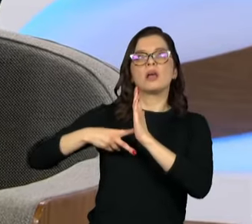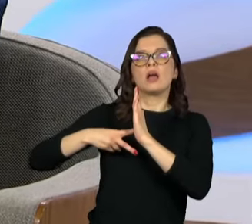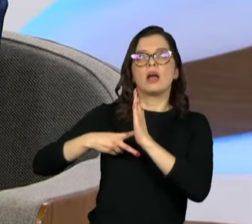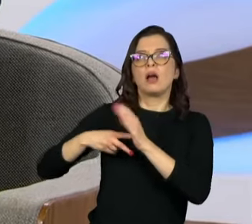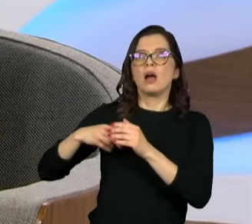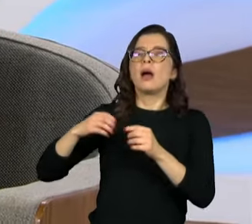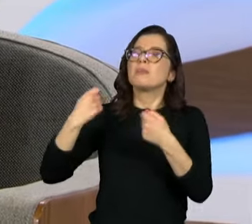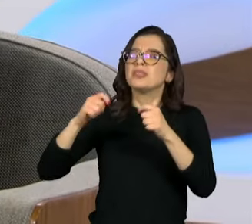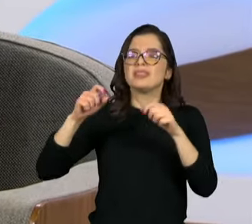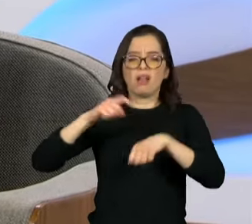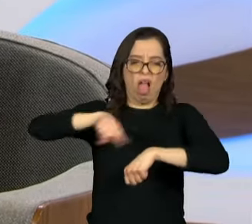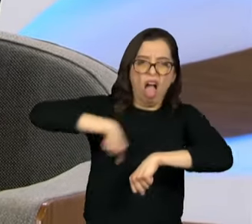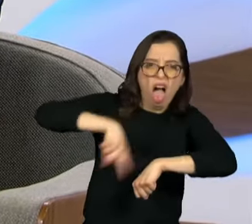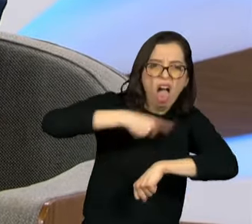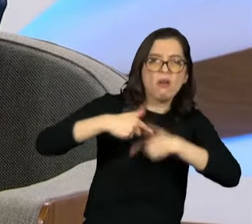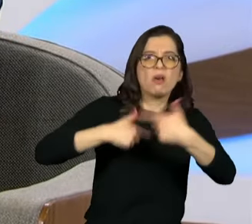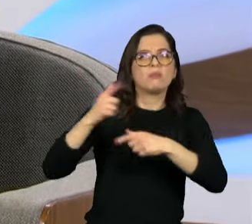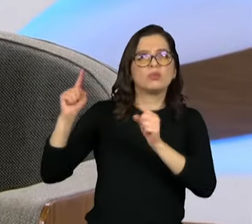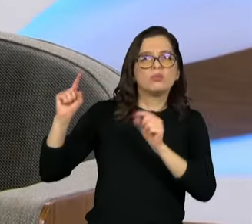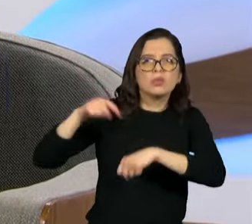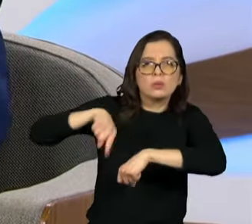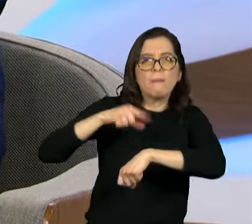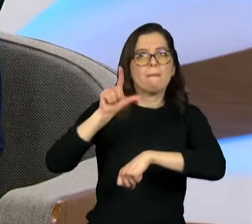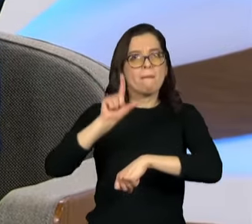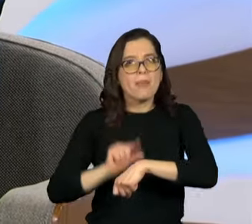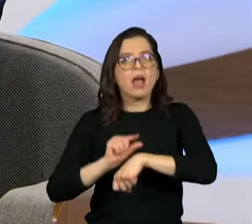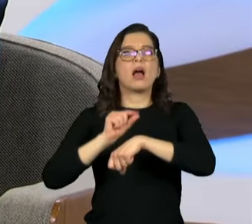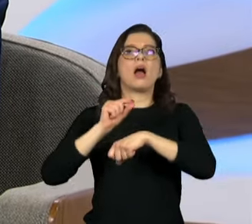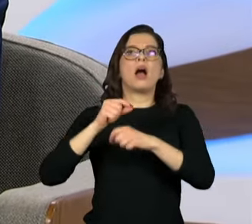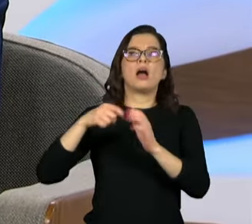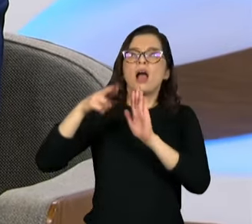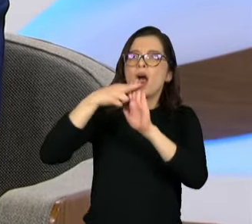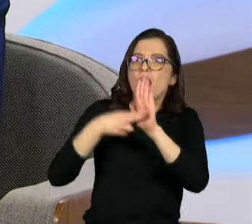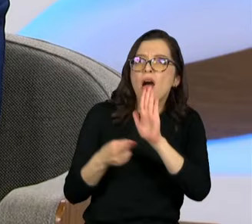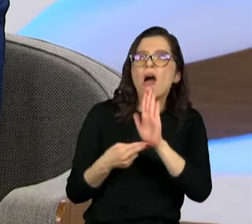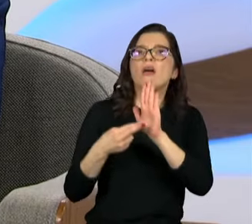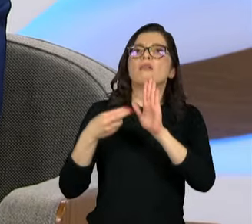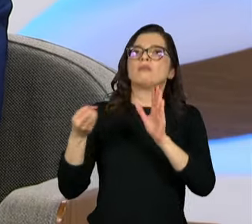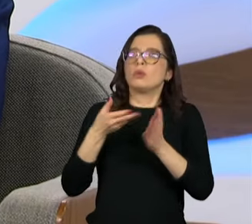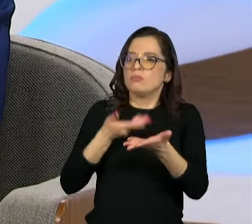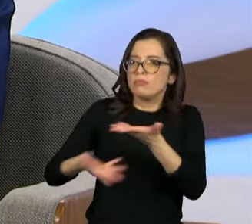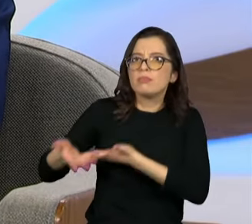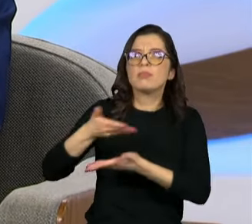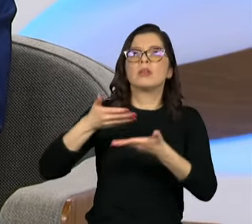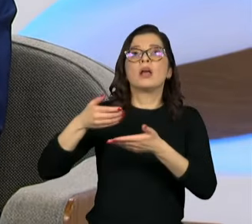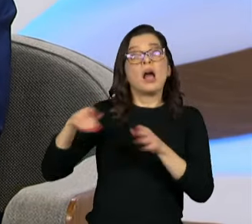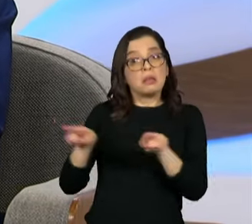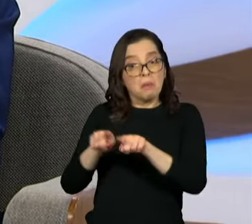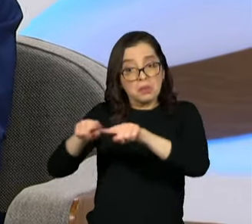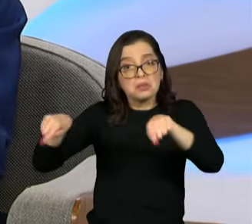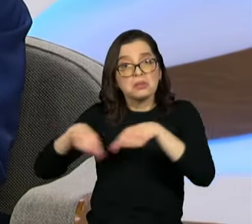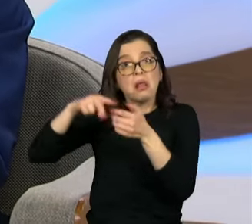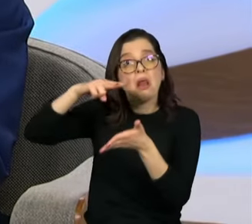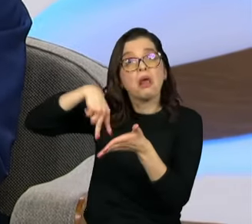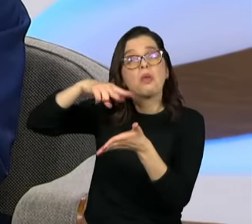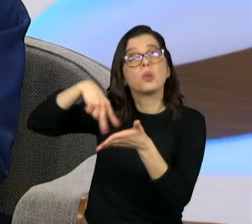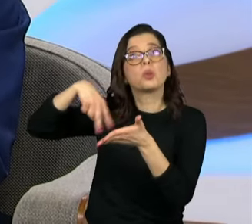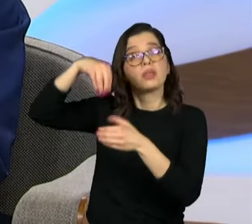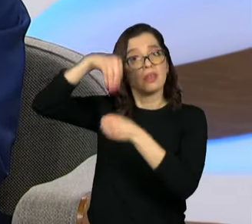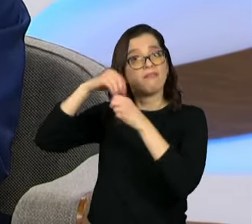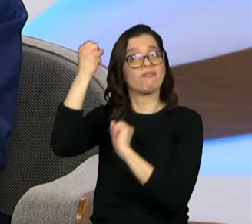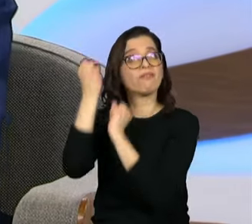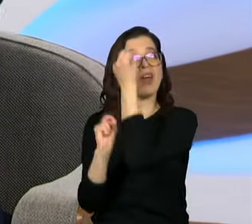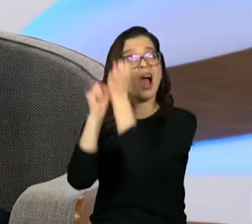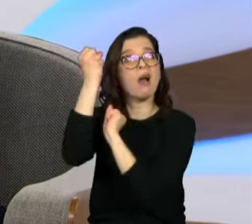shorter hours of work, better pay, better safety. But one of their demands was reading rooms in